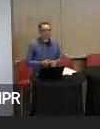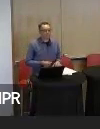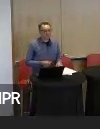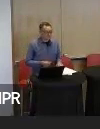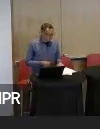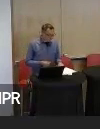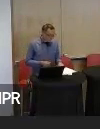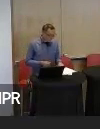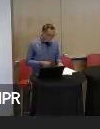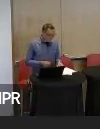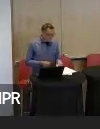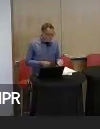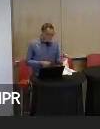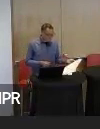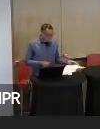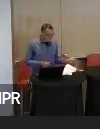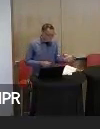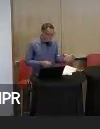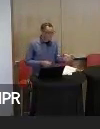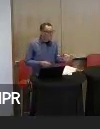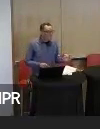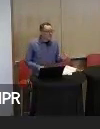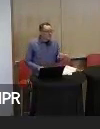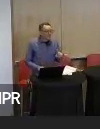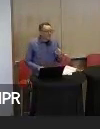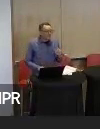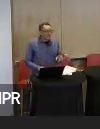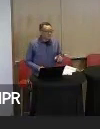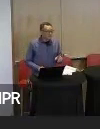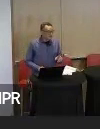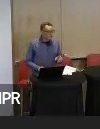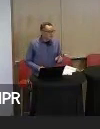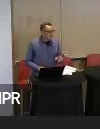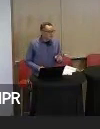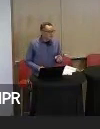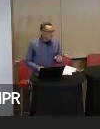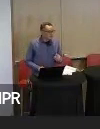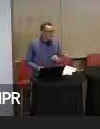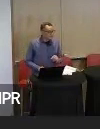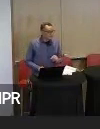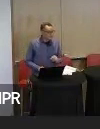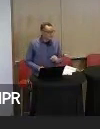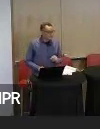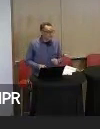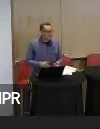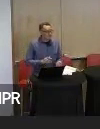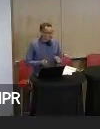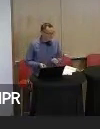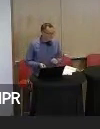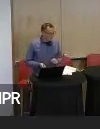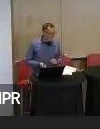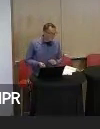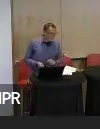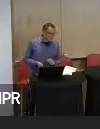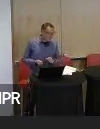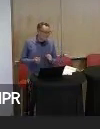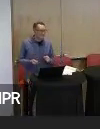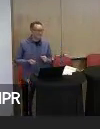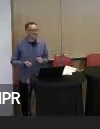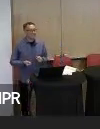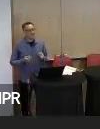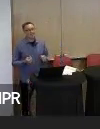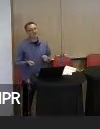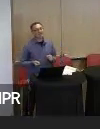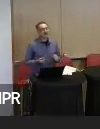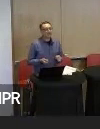or rural areas. Now, there's a second page stapled to that map. That second page is the